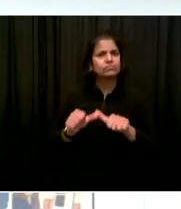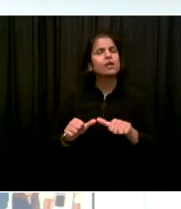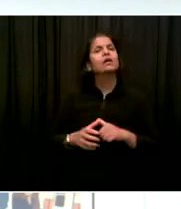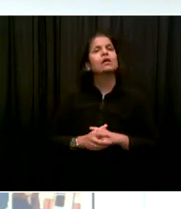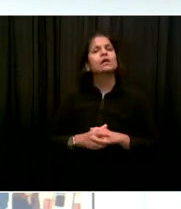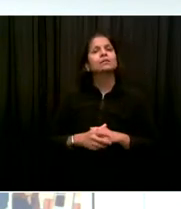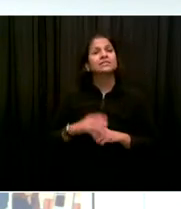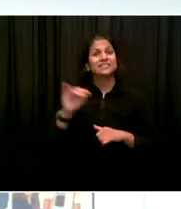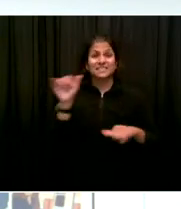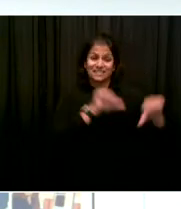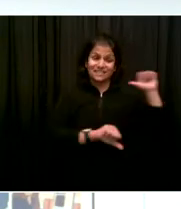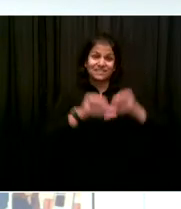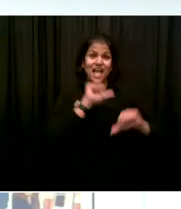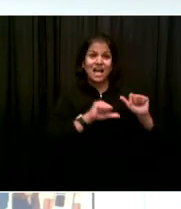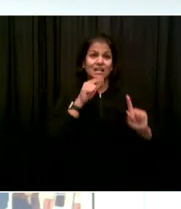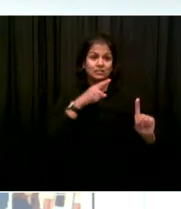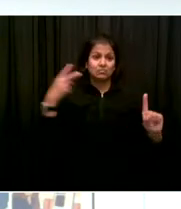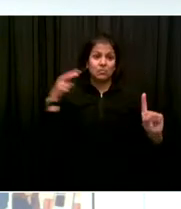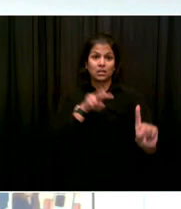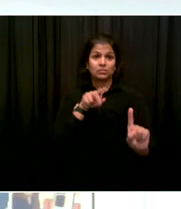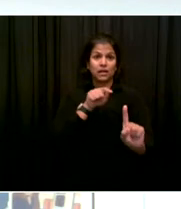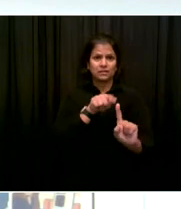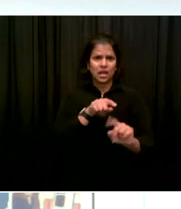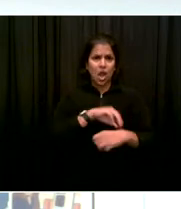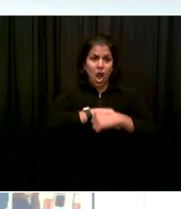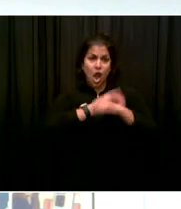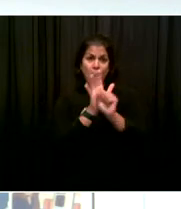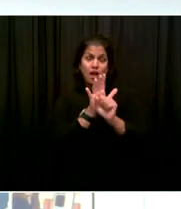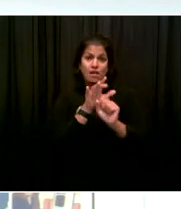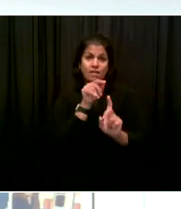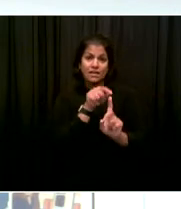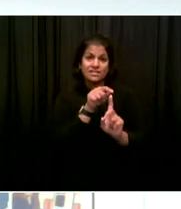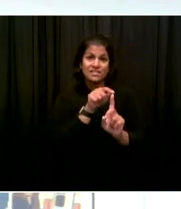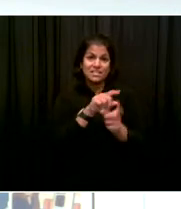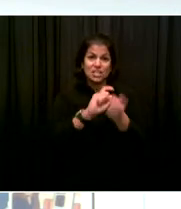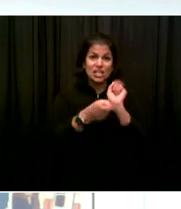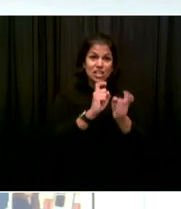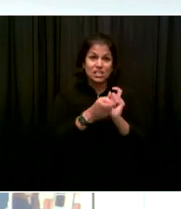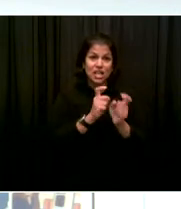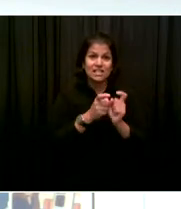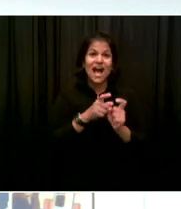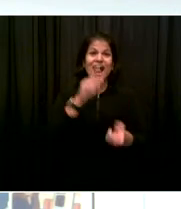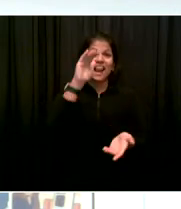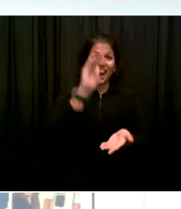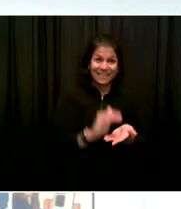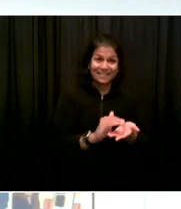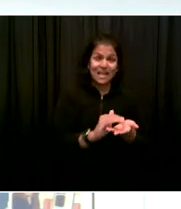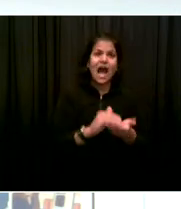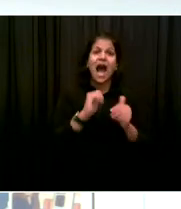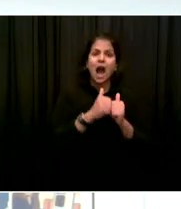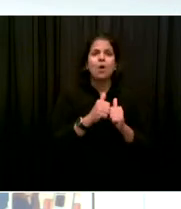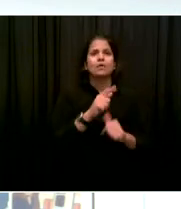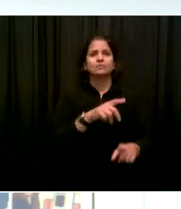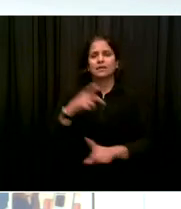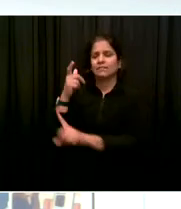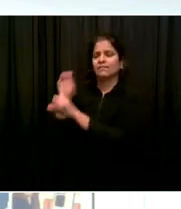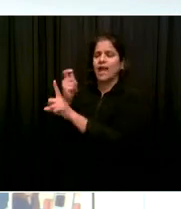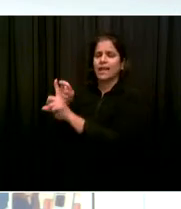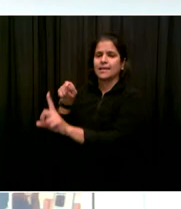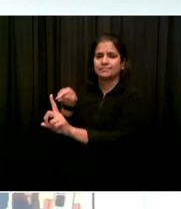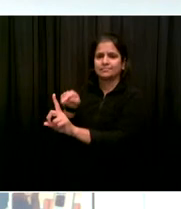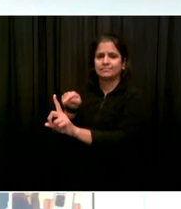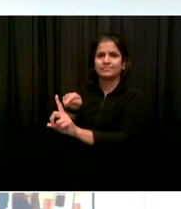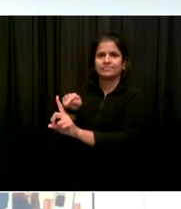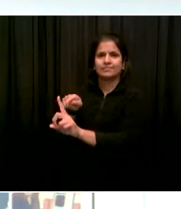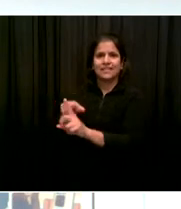the best way to keep more variants from emerging is, once again, vaccination. That's why we're